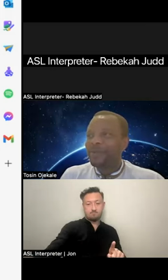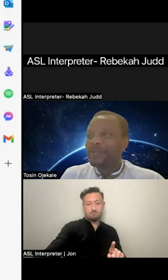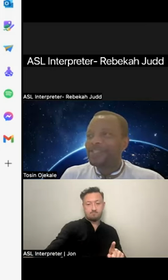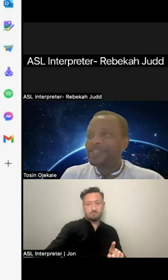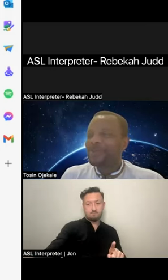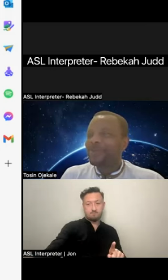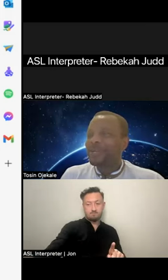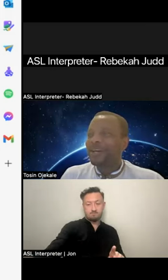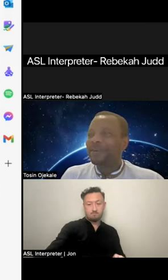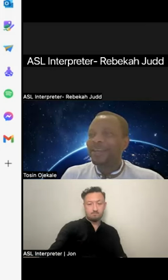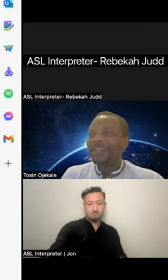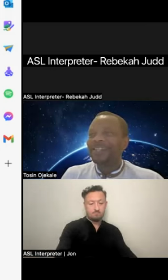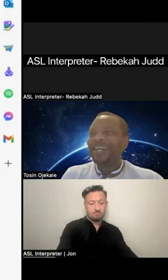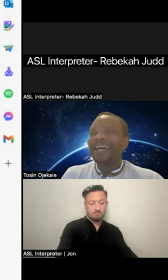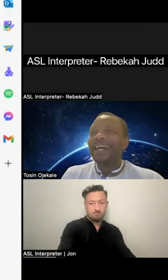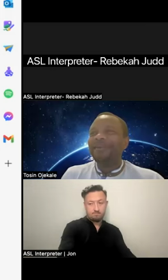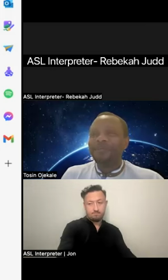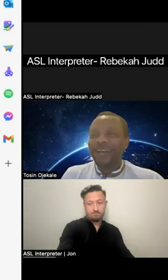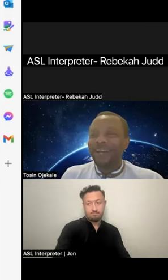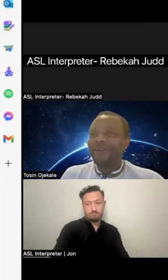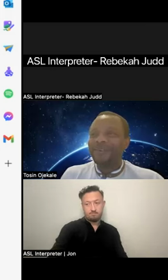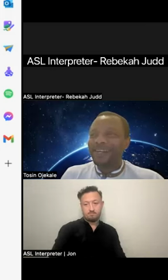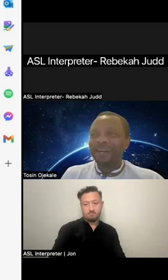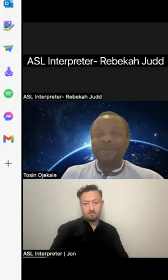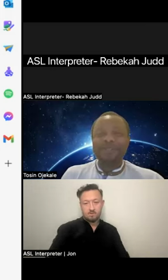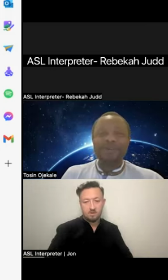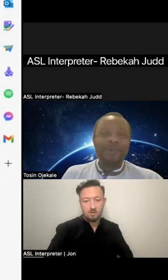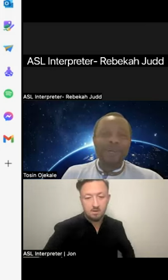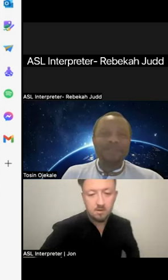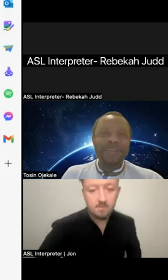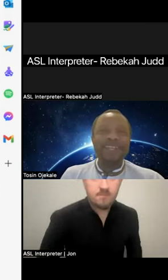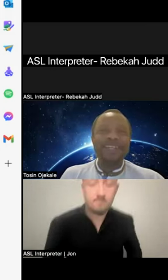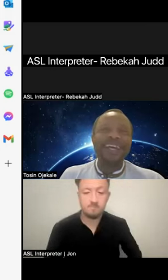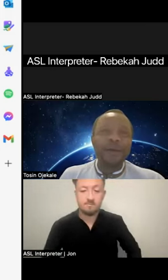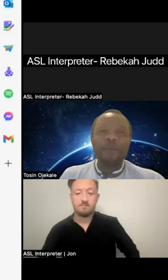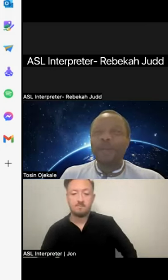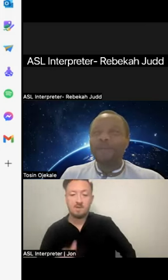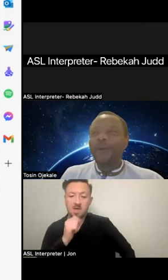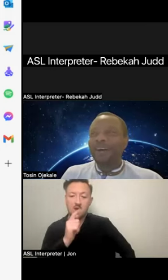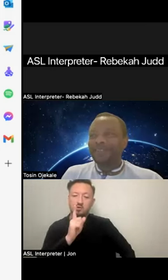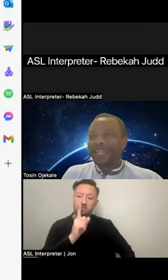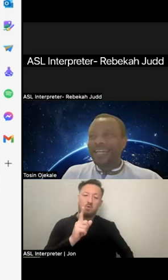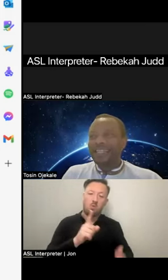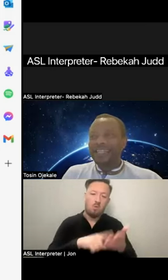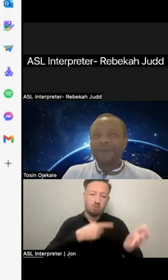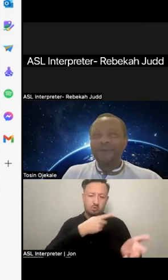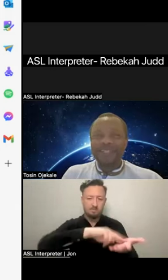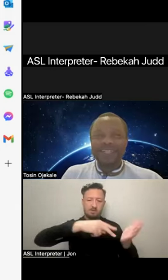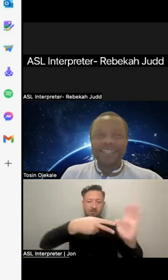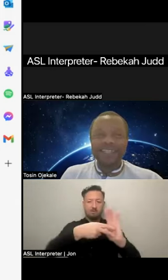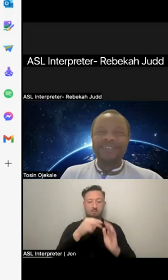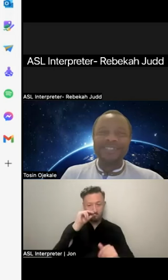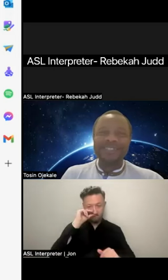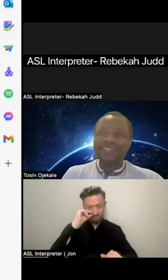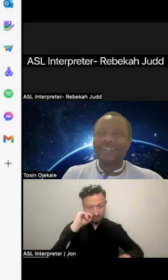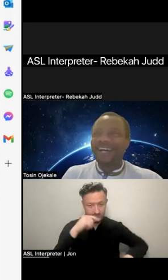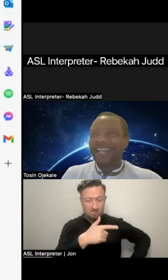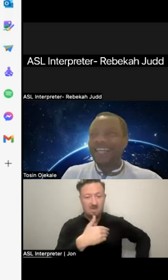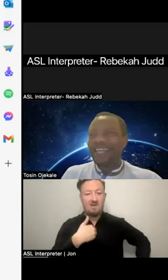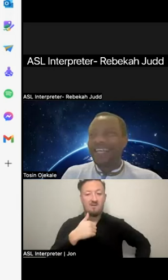"17 plugs into one outlet." Michael, I'm not sure what you mean, but if your outlet has enough